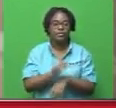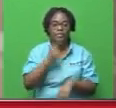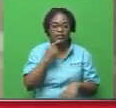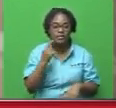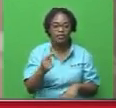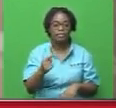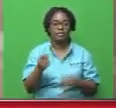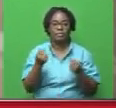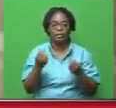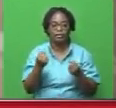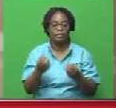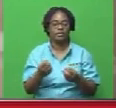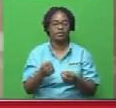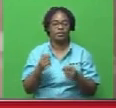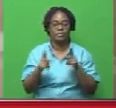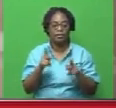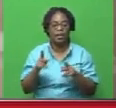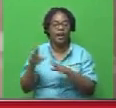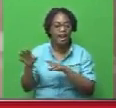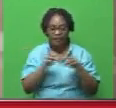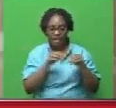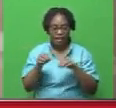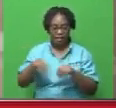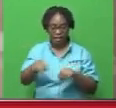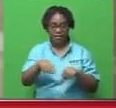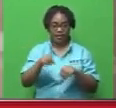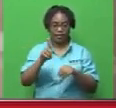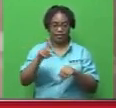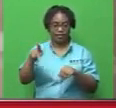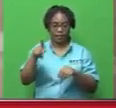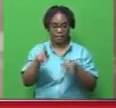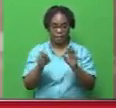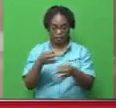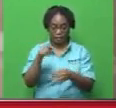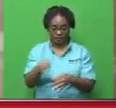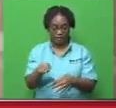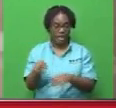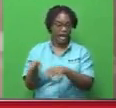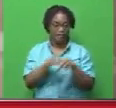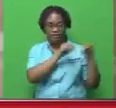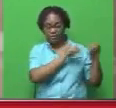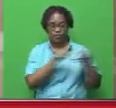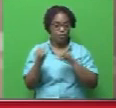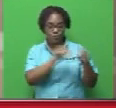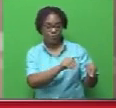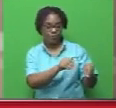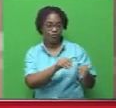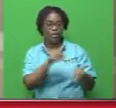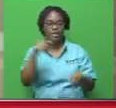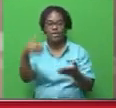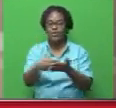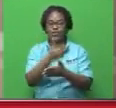from the office of the DPP. So as anybody would know, in any given courtroom, at a minimum, you have at least three people that you